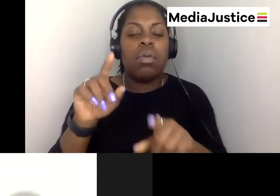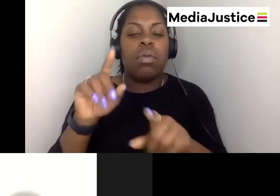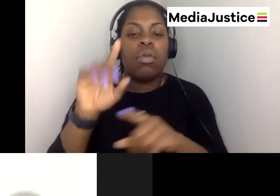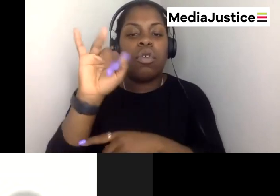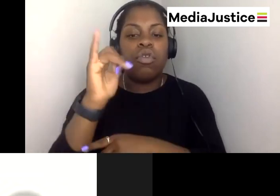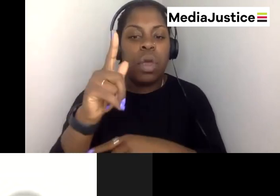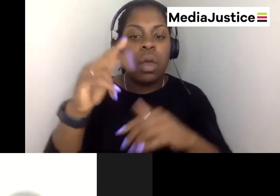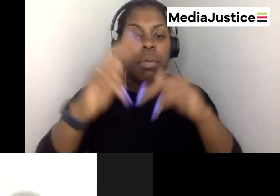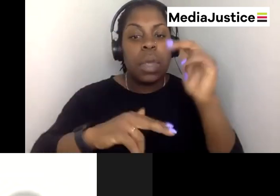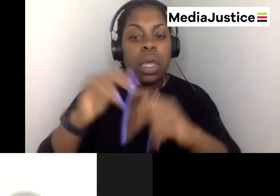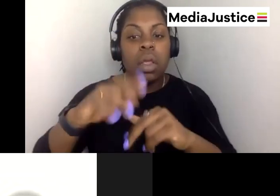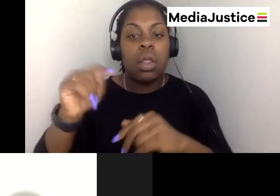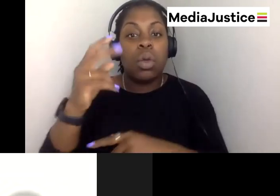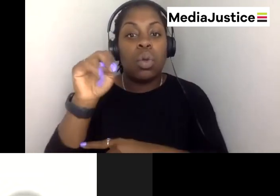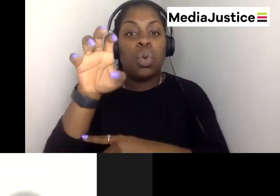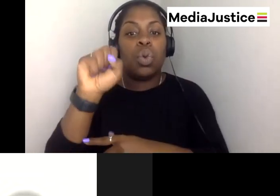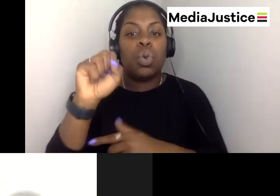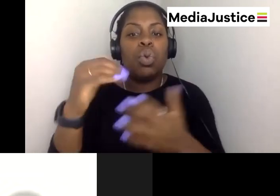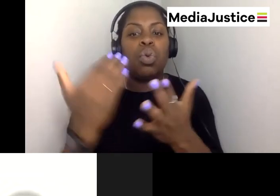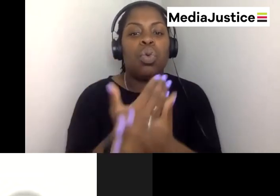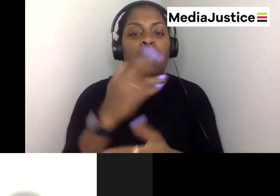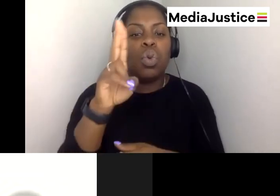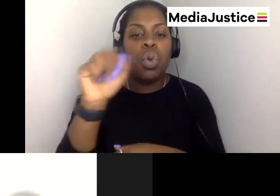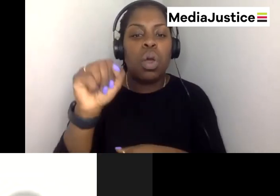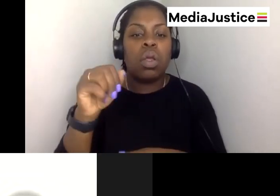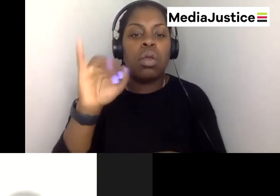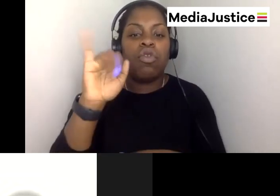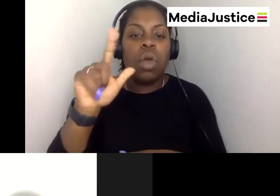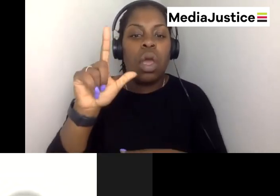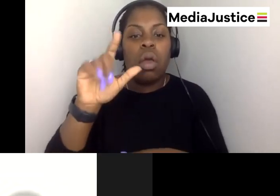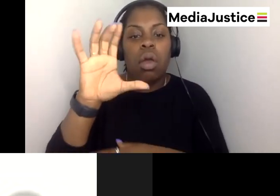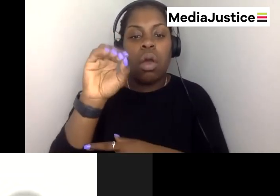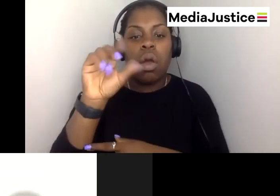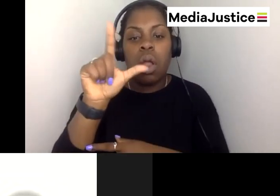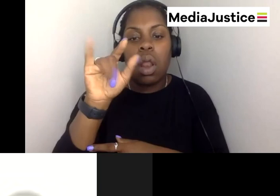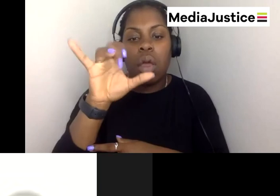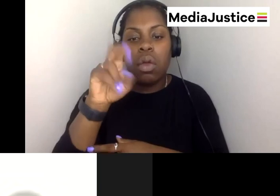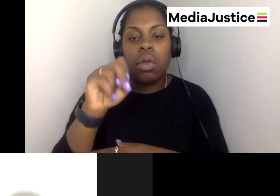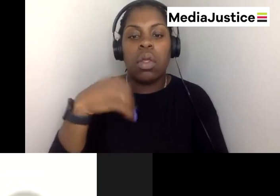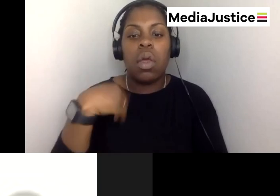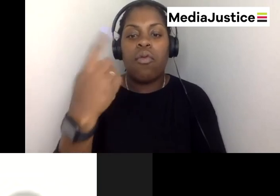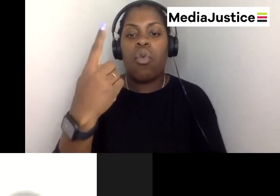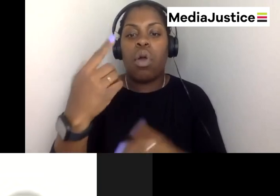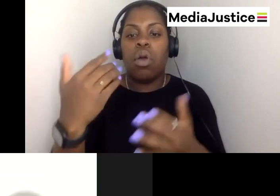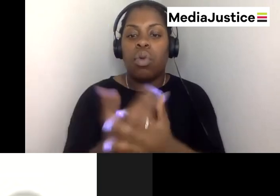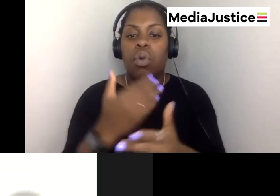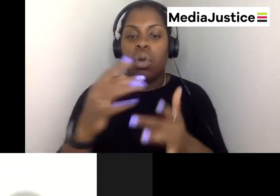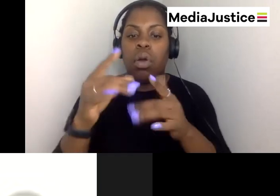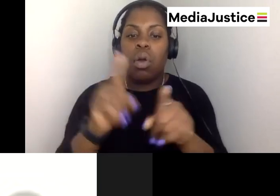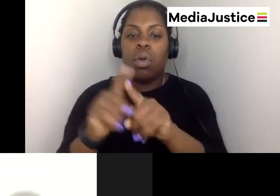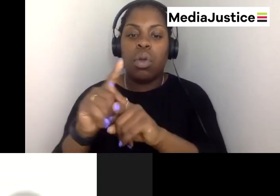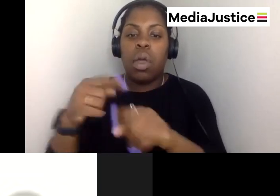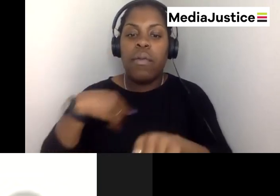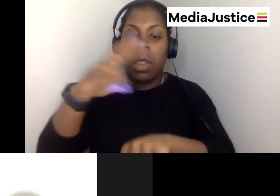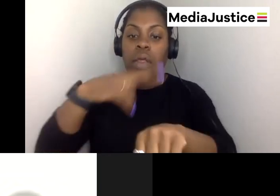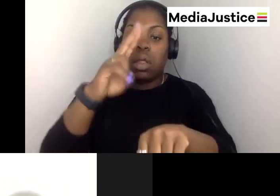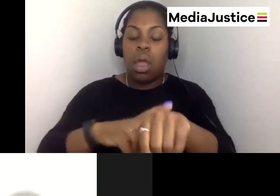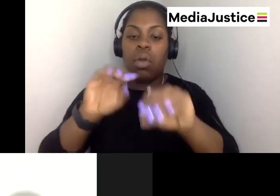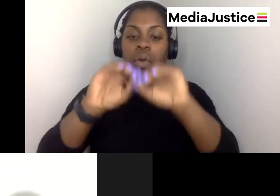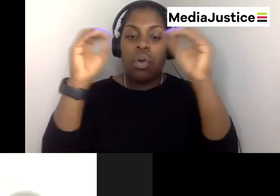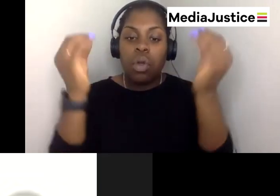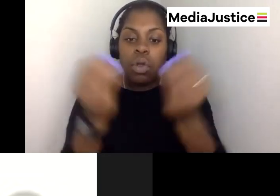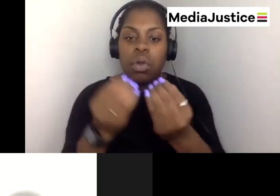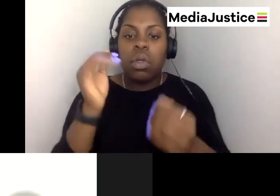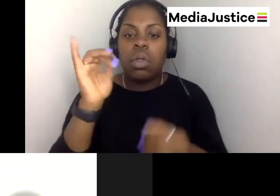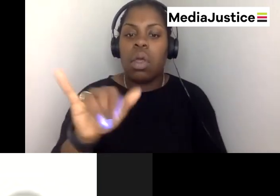have a national organization, the National Bail Fund Network, which is a network of bail funds across